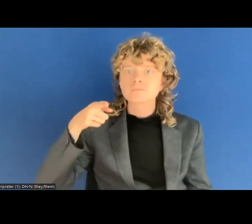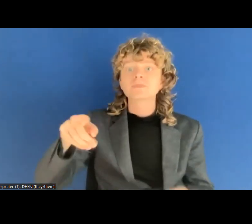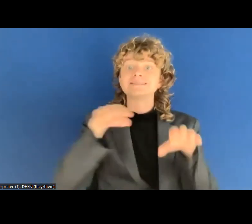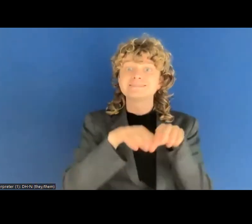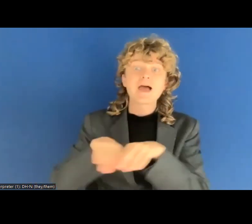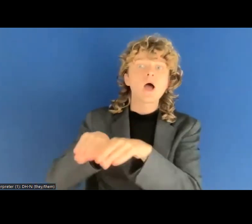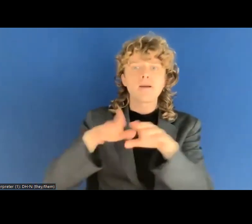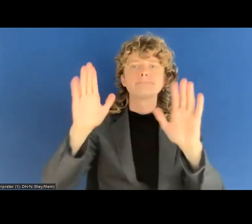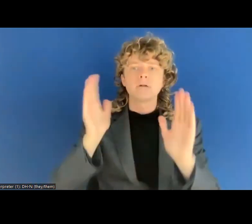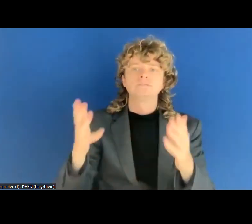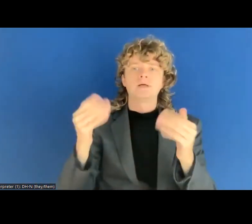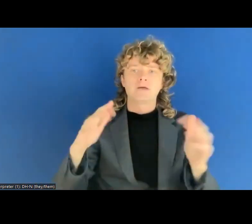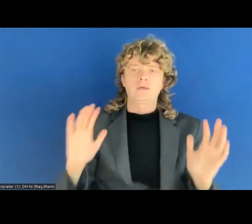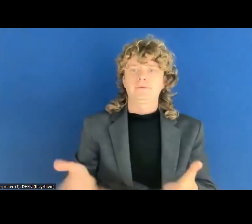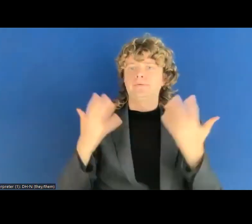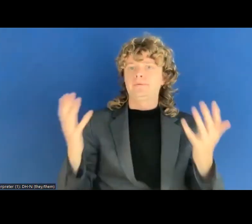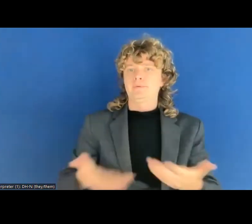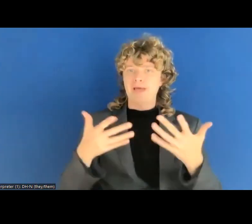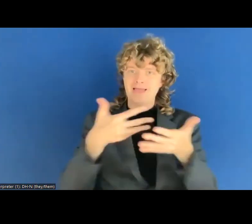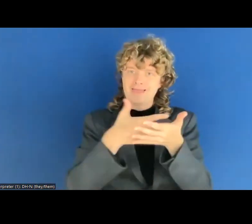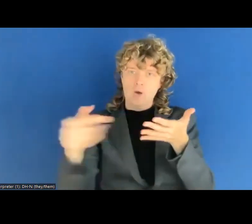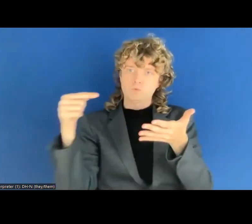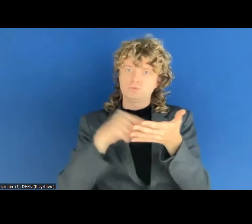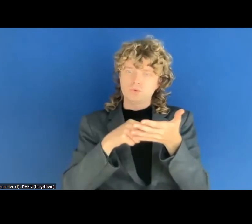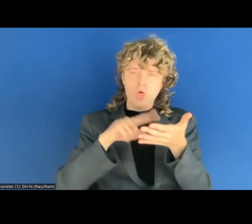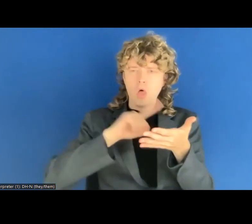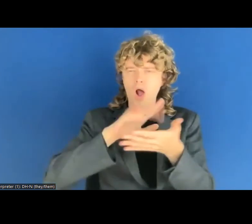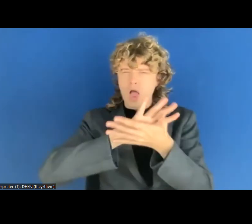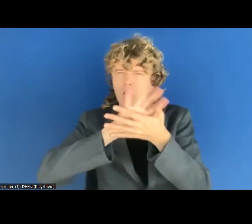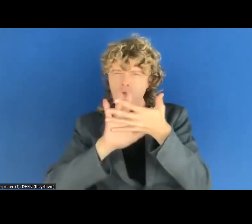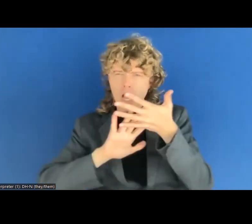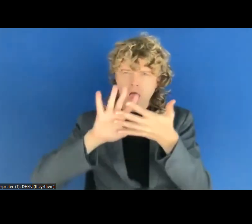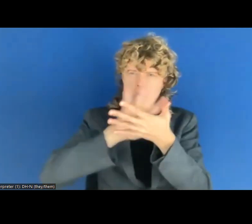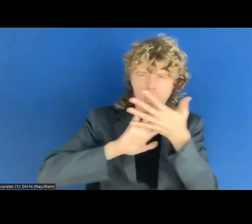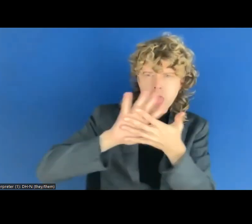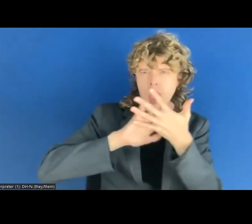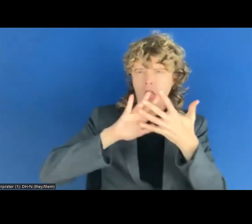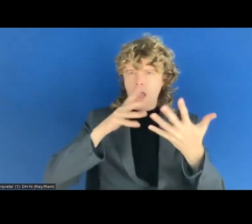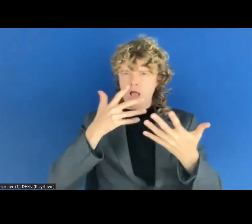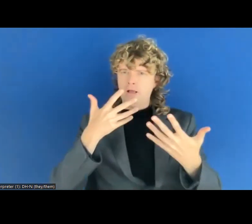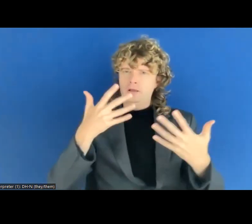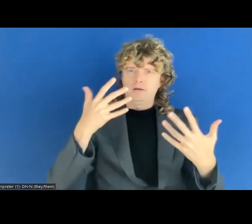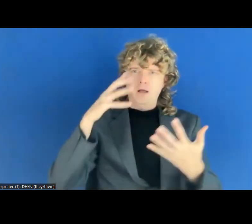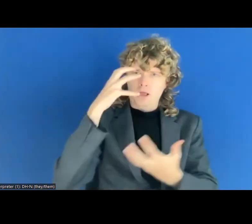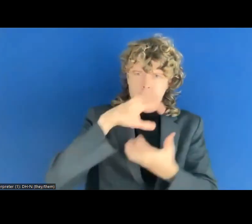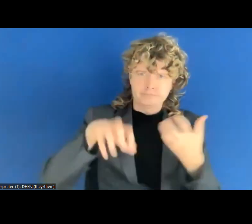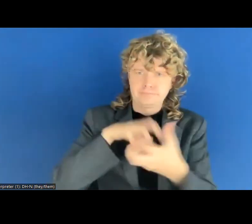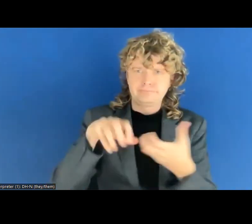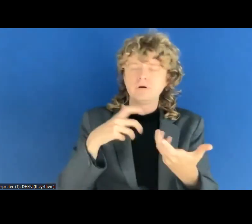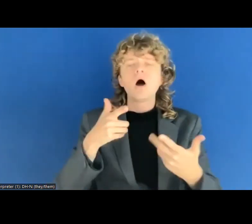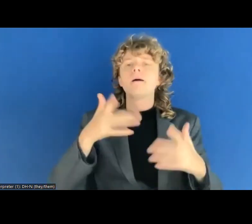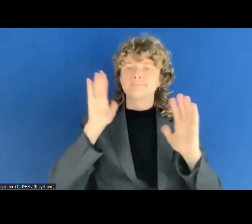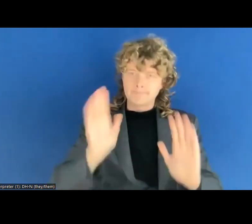guidelines. Standards must follow specific rules for how they are organized, but user participation should be facilitated by making it free